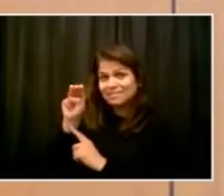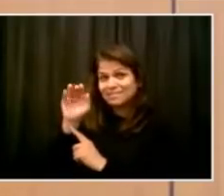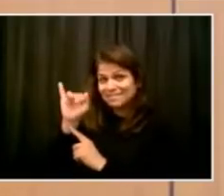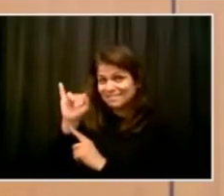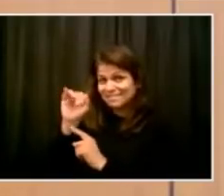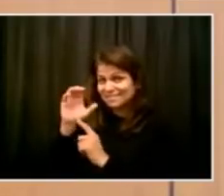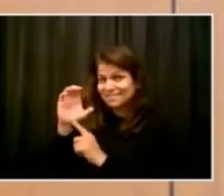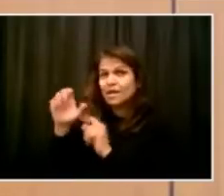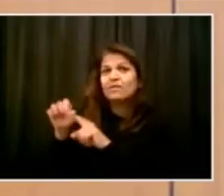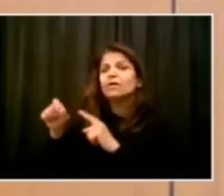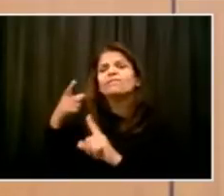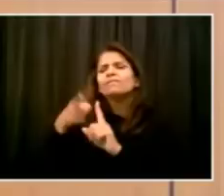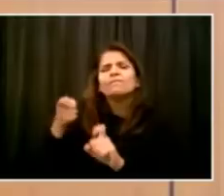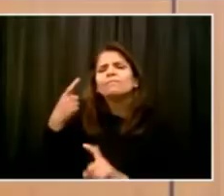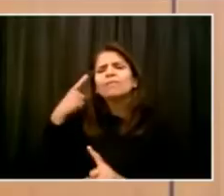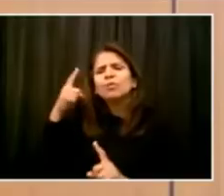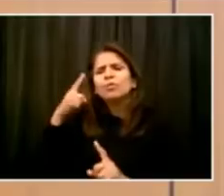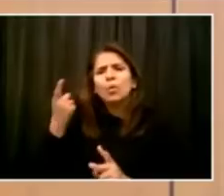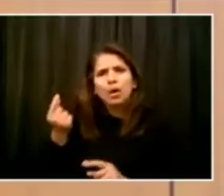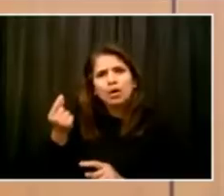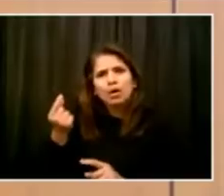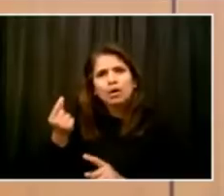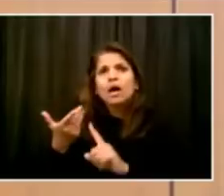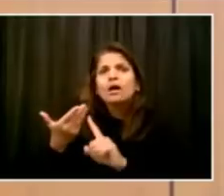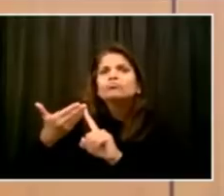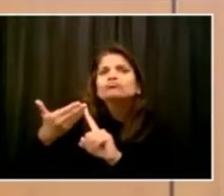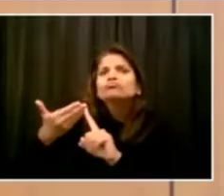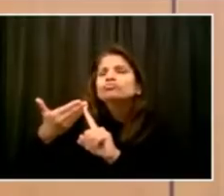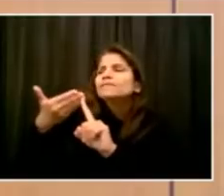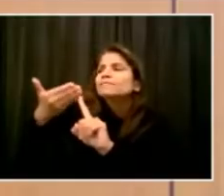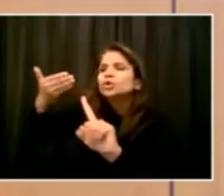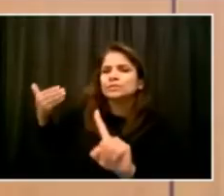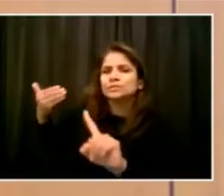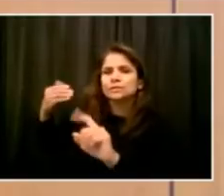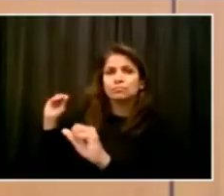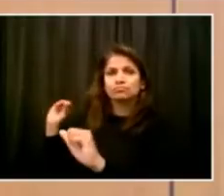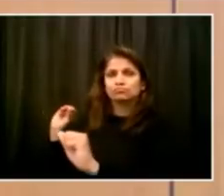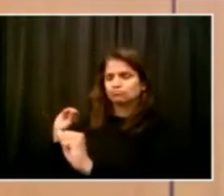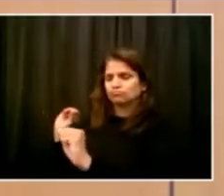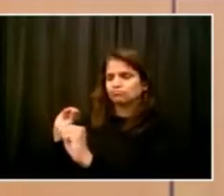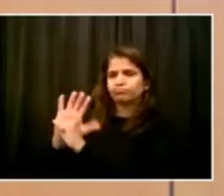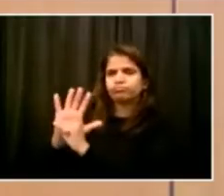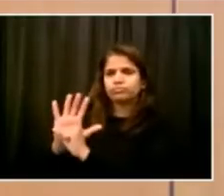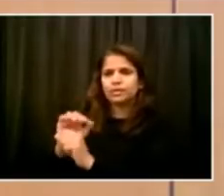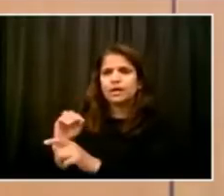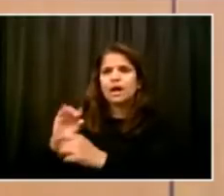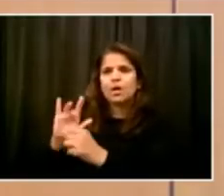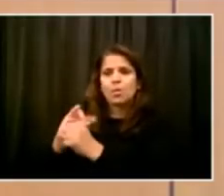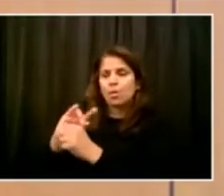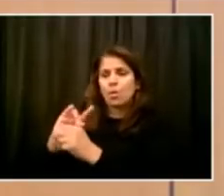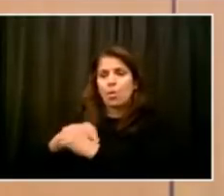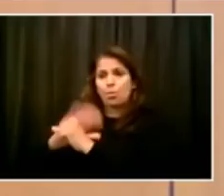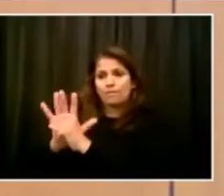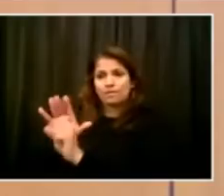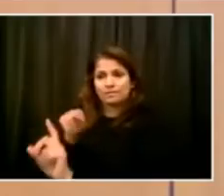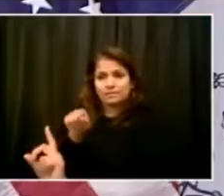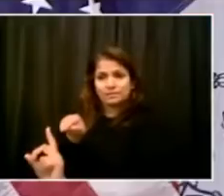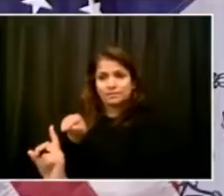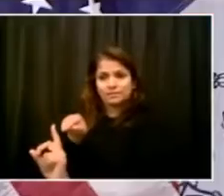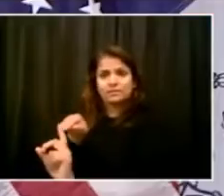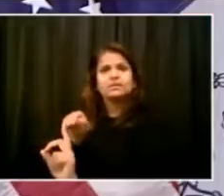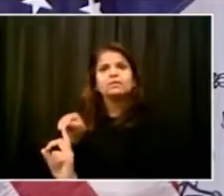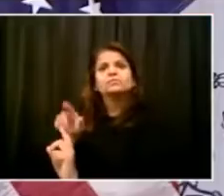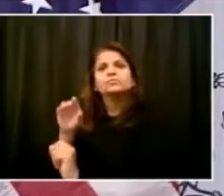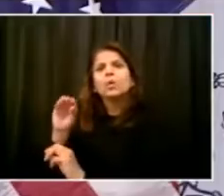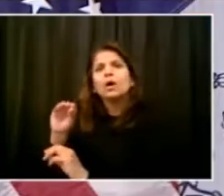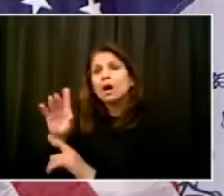seen develop symptoms anywhere from 3 to 4 weeks afterwards. Dr. Varma, Dr. Katz,